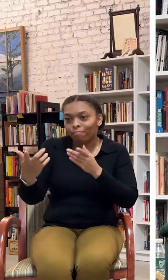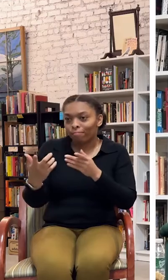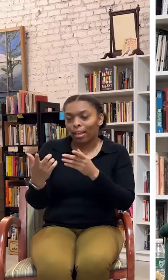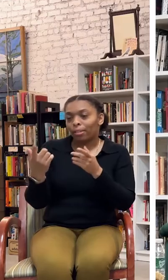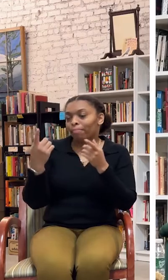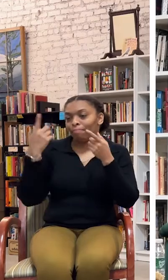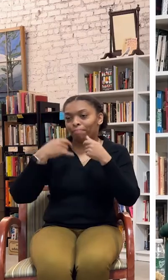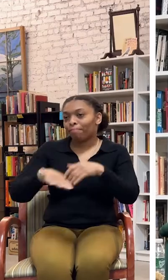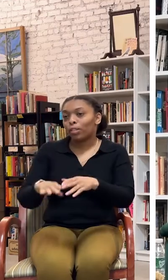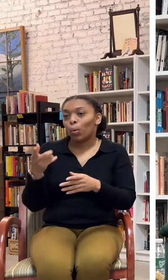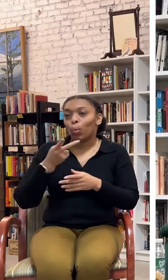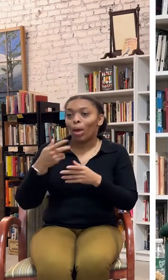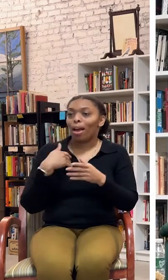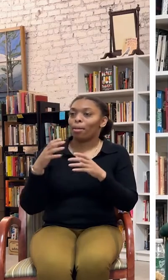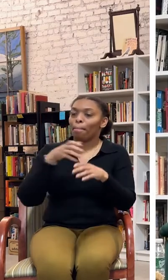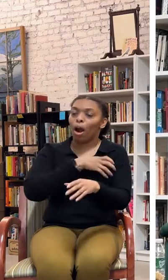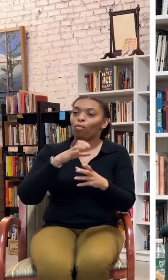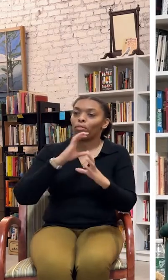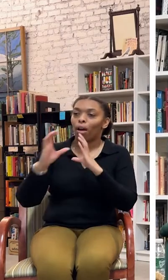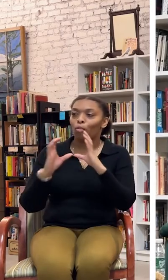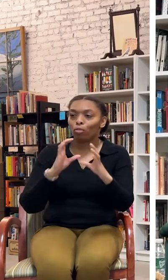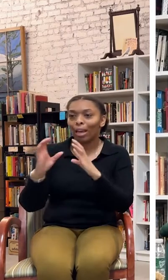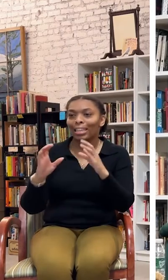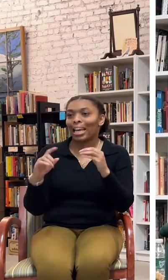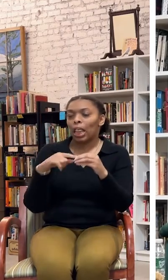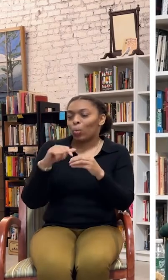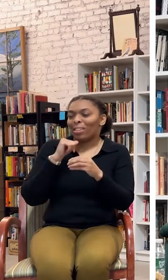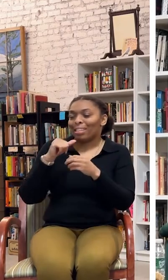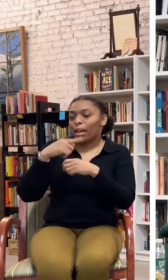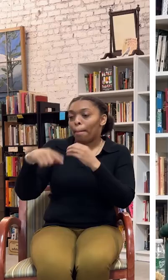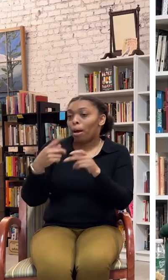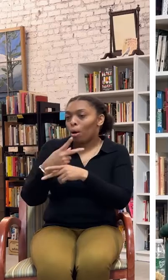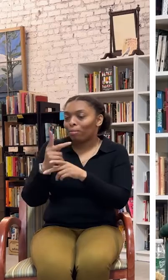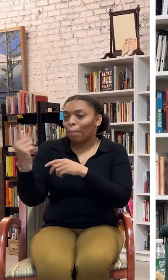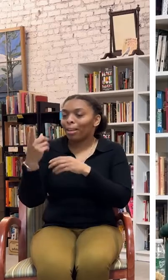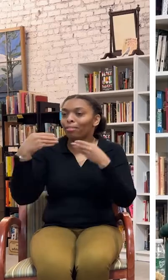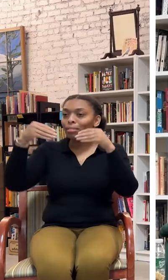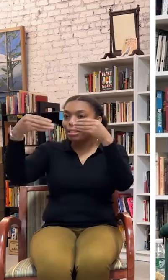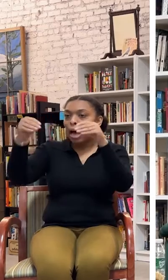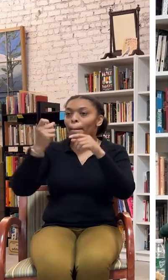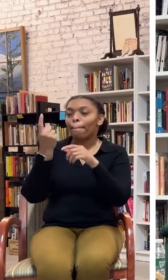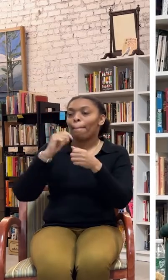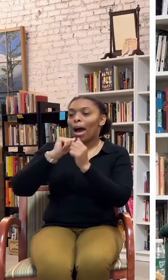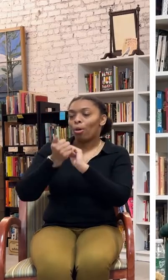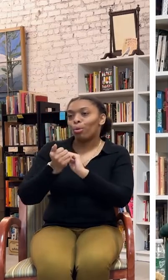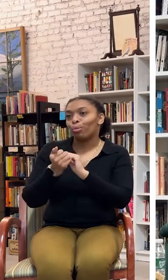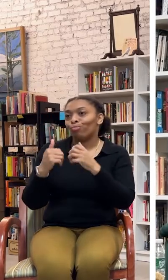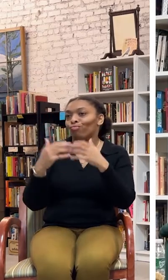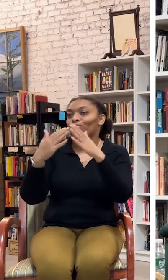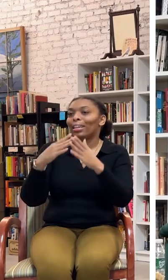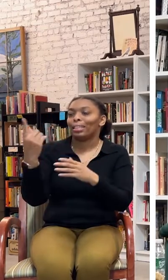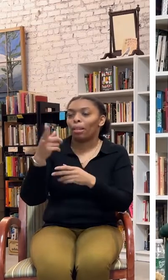powerful conversation about making a tool that wasn't just about a product or a thing to sell, but how do we create something that people